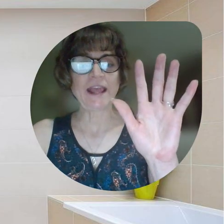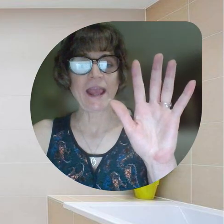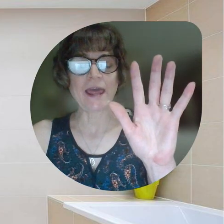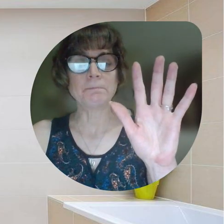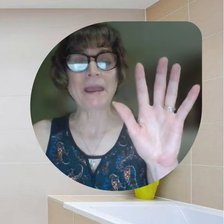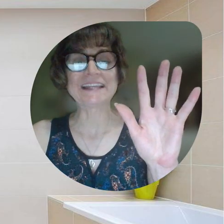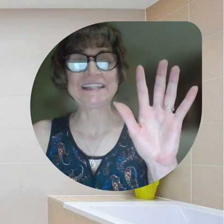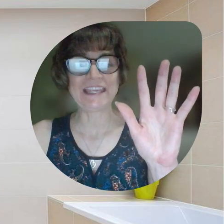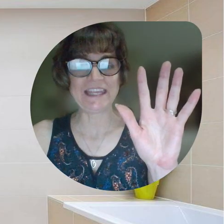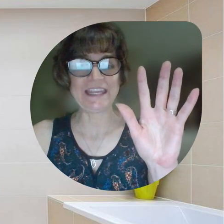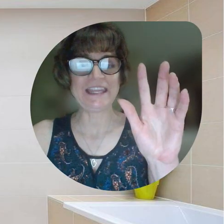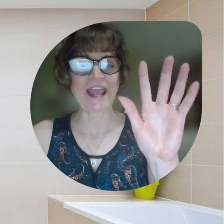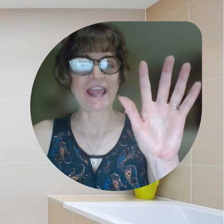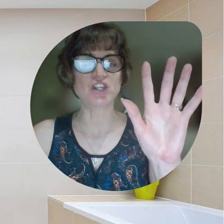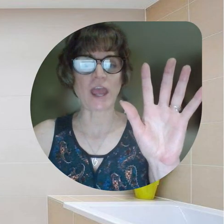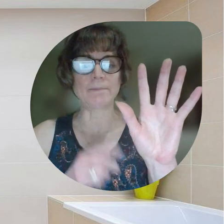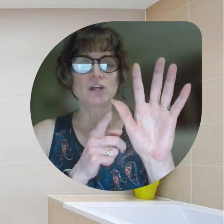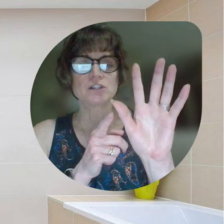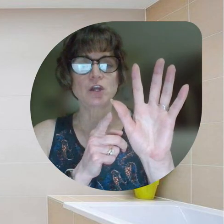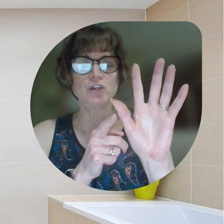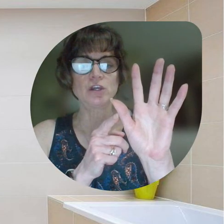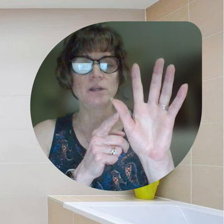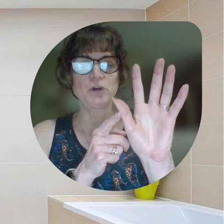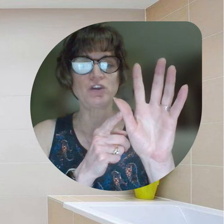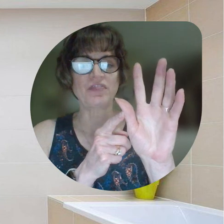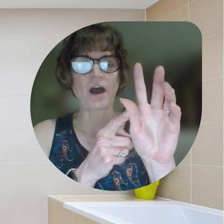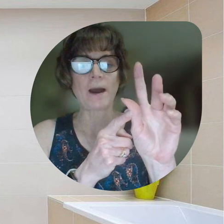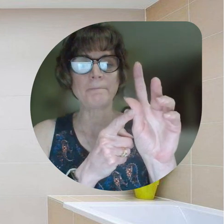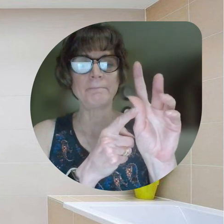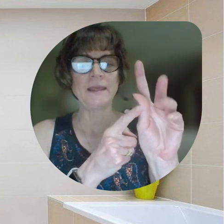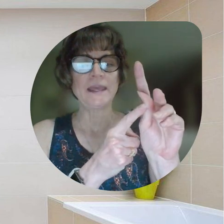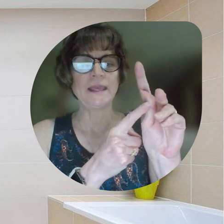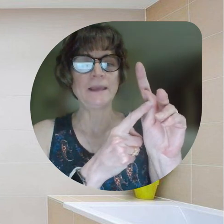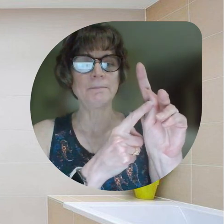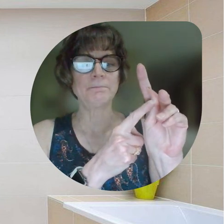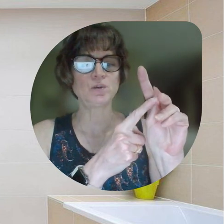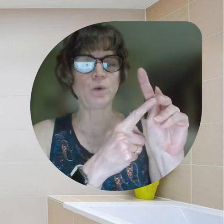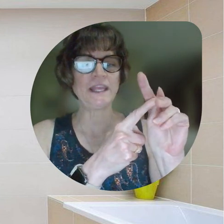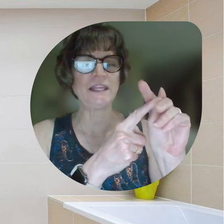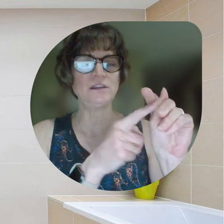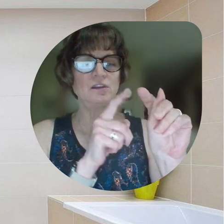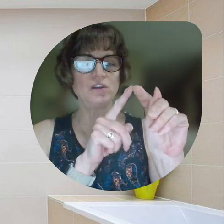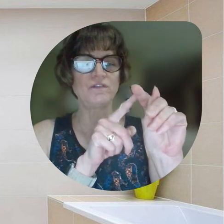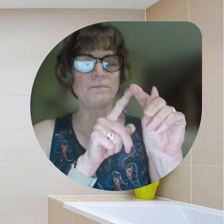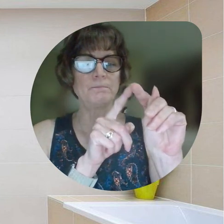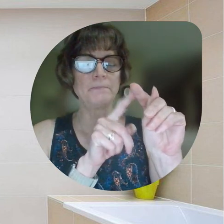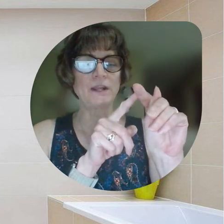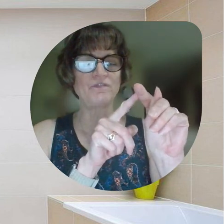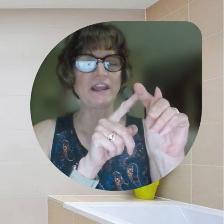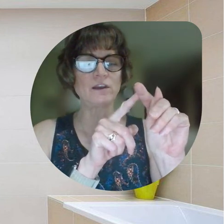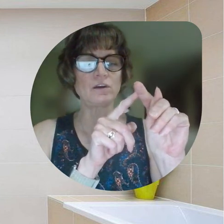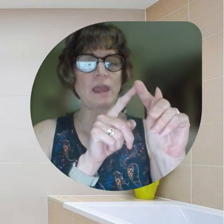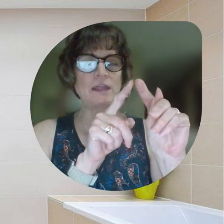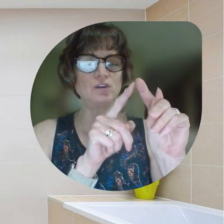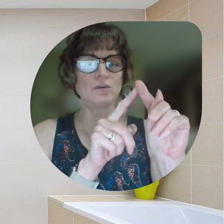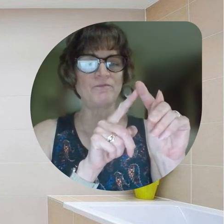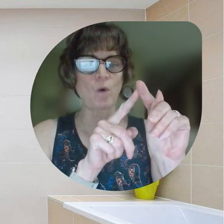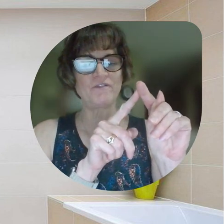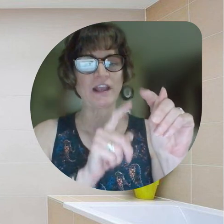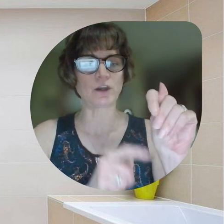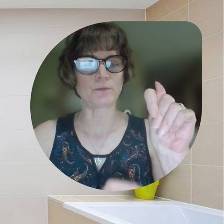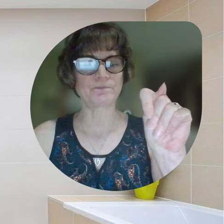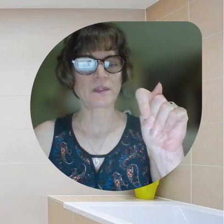dominant hand, make a T hand shape. So you're going to put your thumb in between your middle finger and